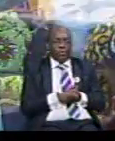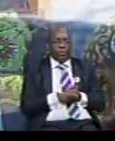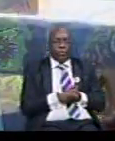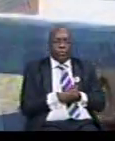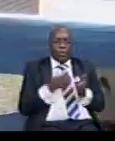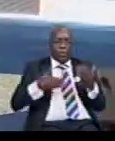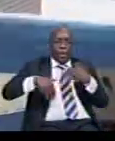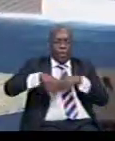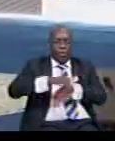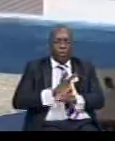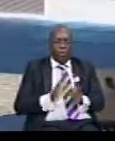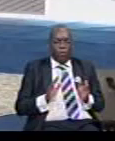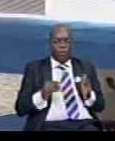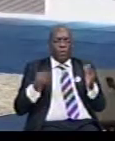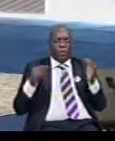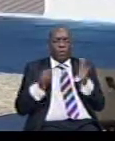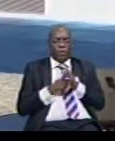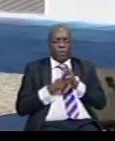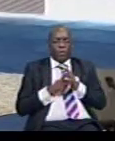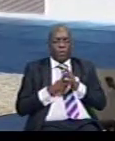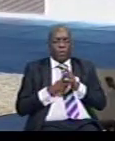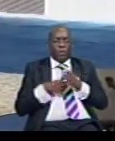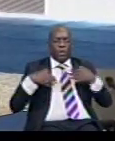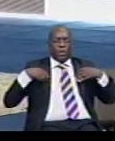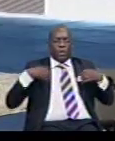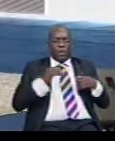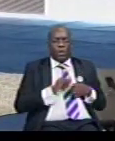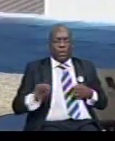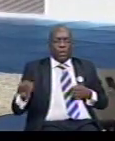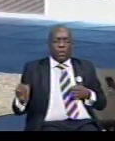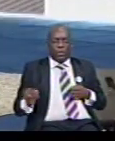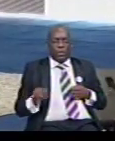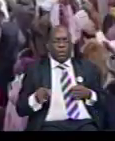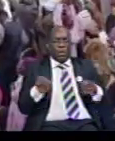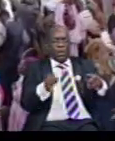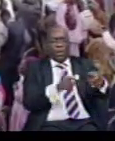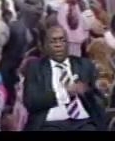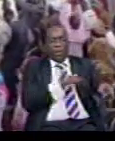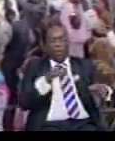Beyond this healing, long life,